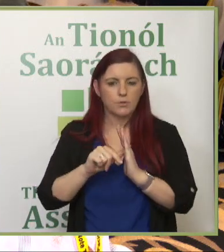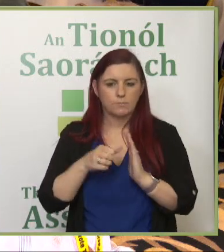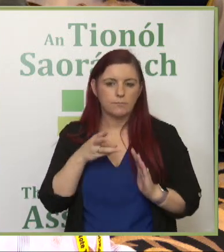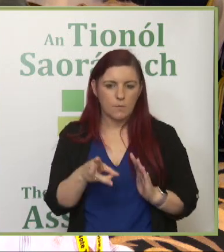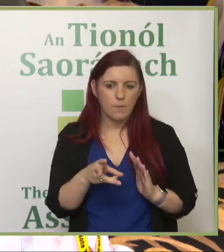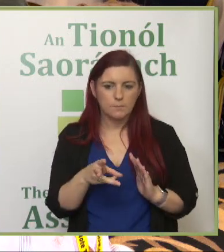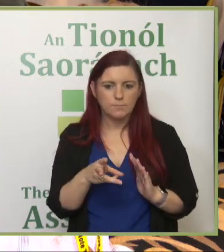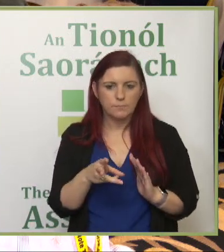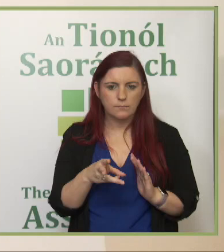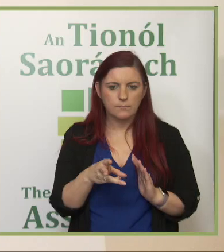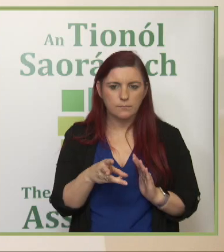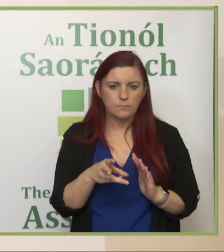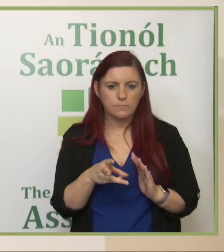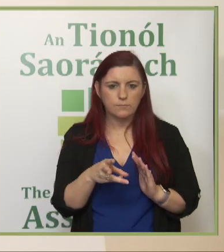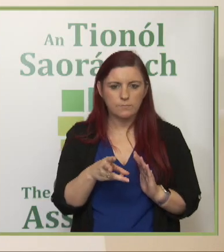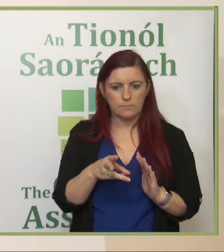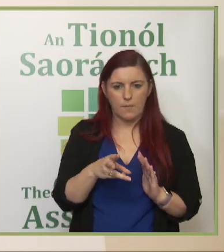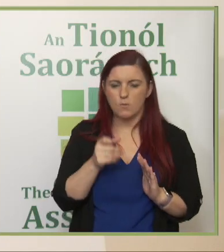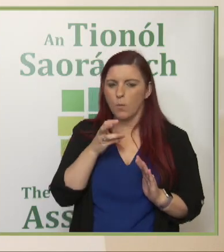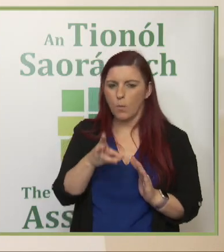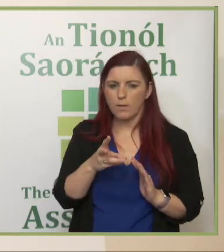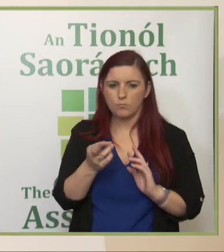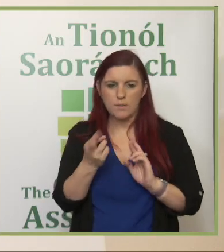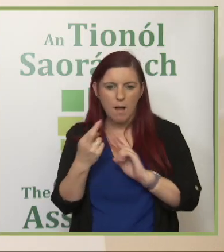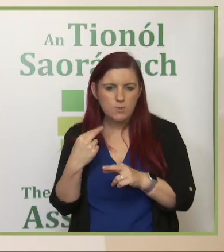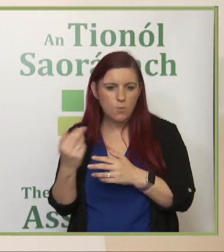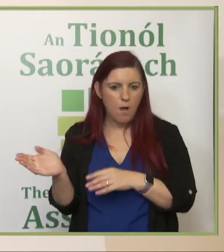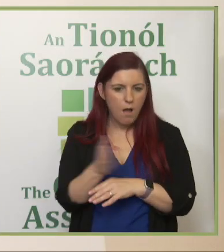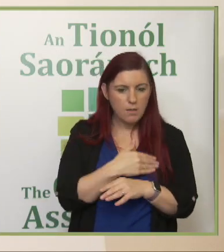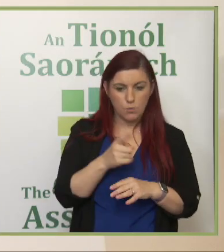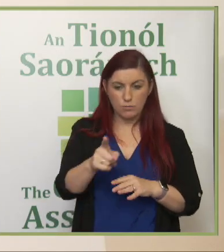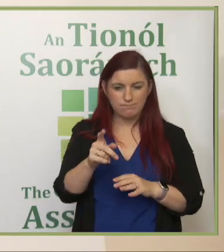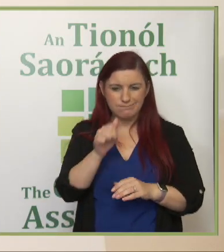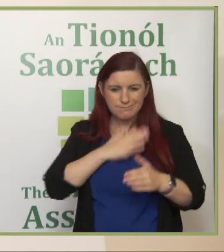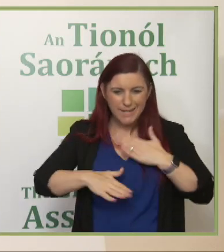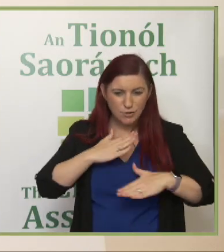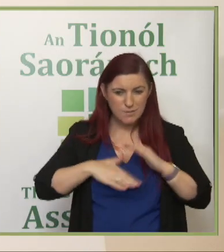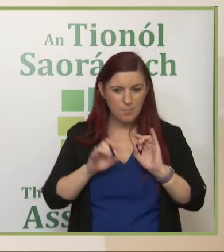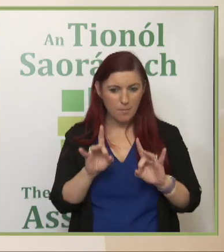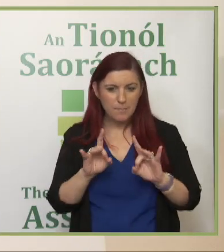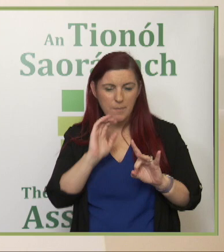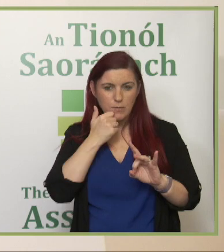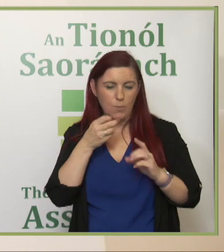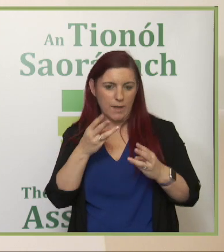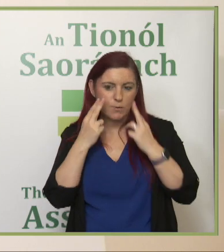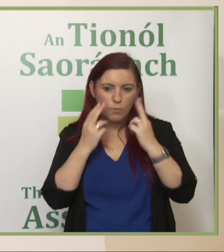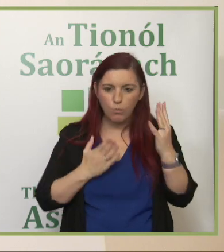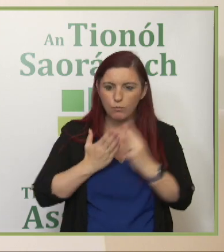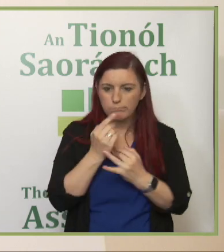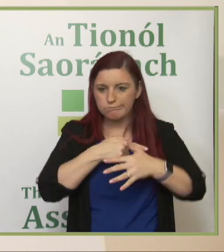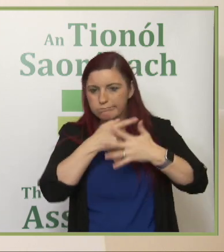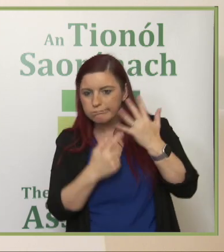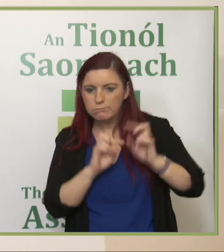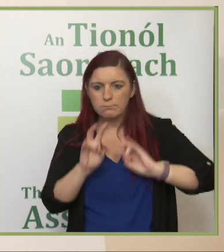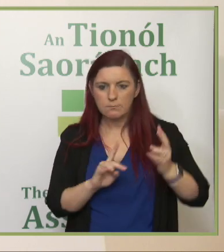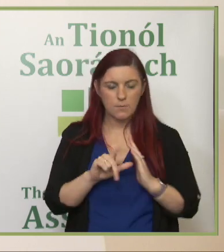it'll be on the site. So you'll see responses to all of the questions raised. So just bear with us, we're trying to get the mix, but we'll respond to all of the questions raised and they'll be